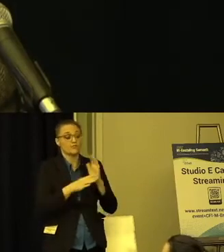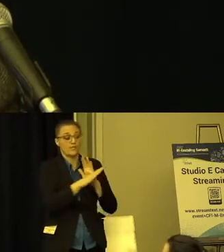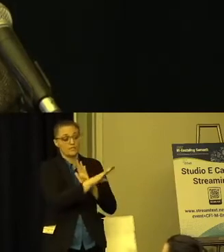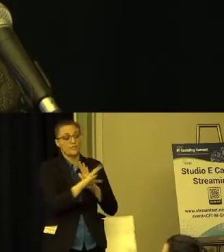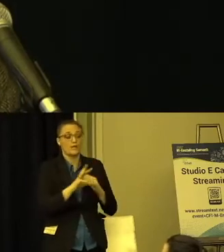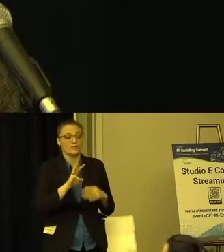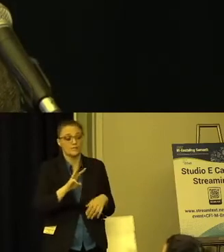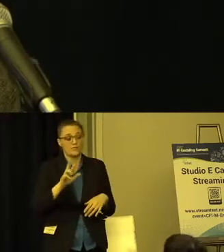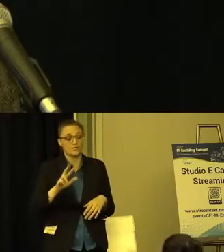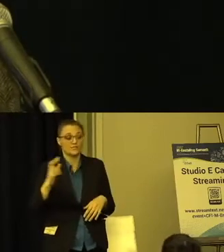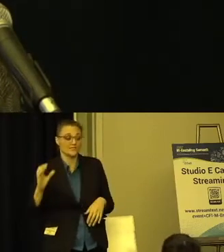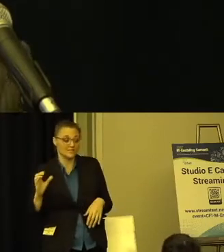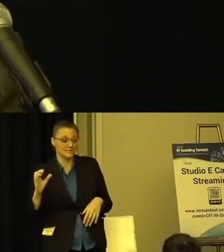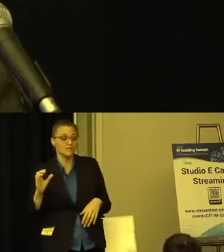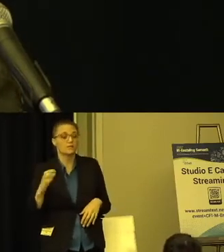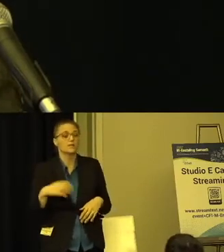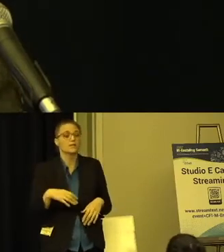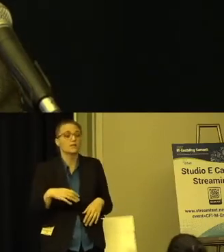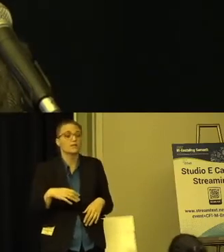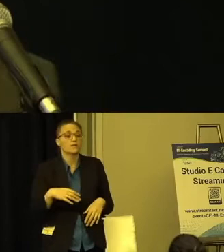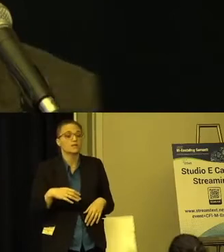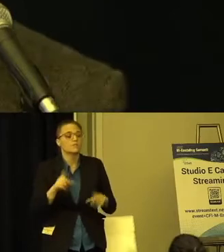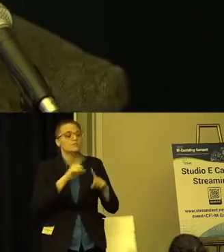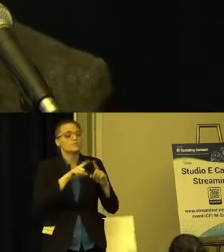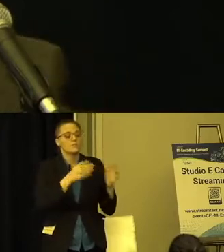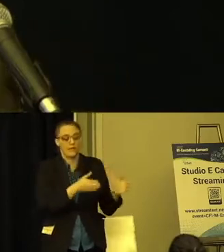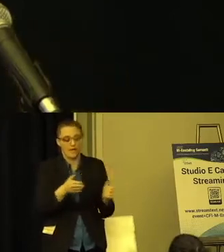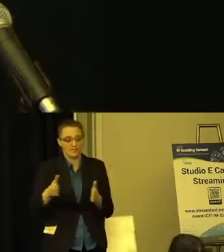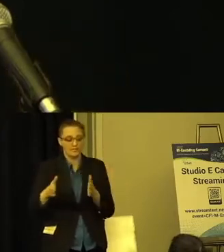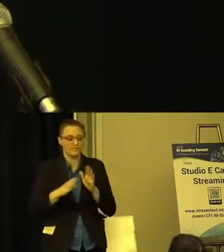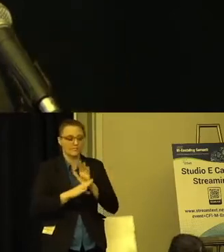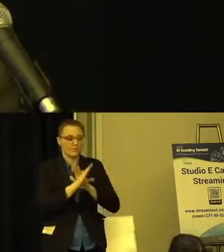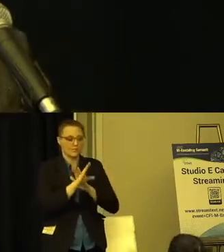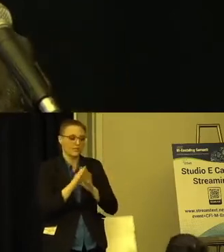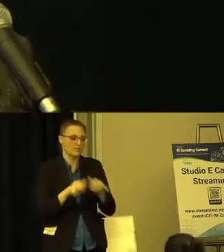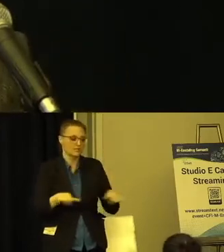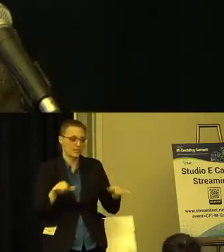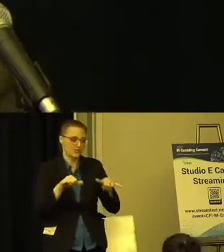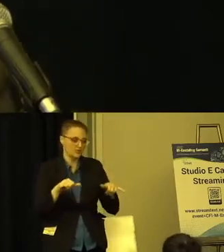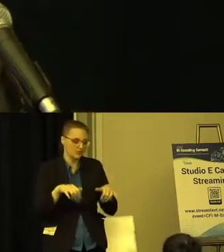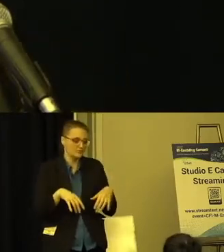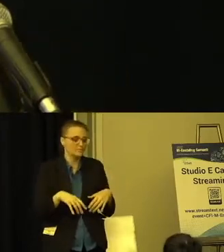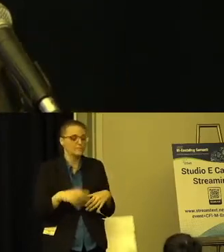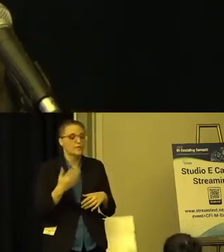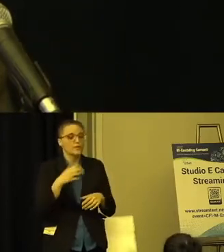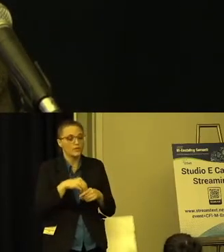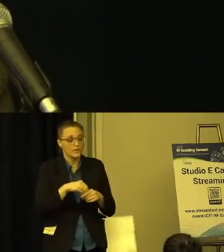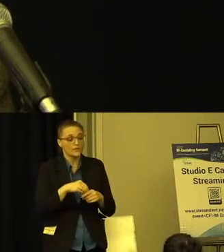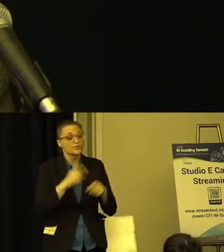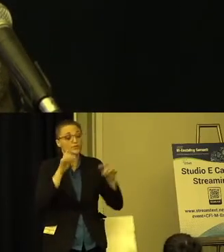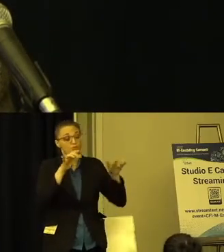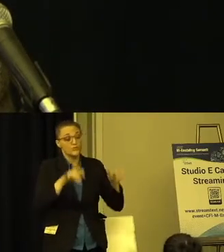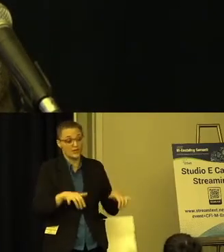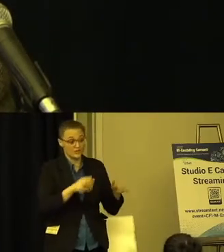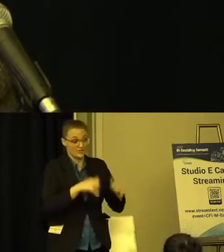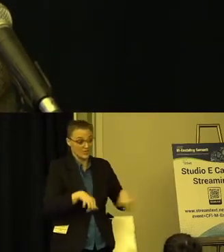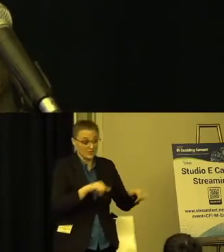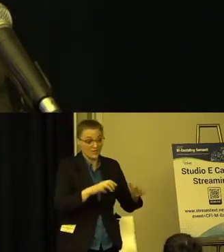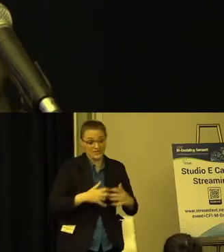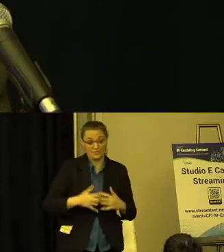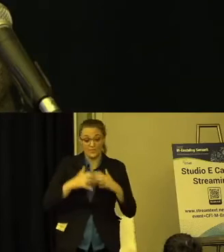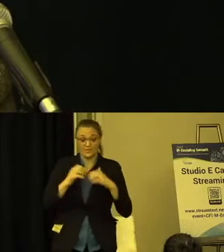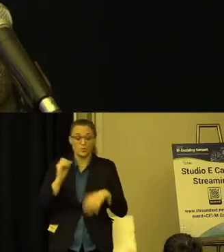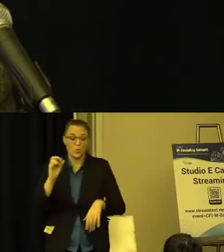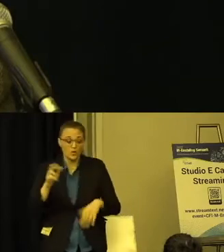at W3C, there's different paths to developing a standard, including do you write your standard and then implement it, or do